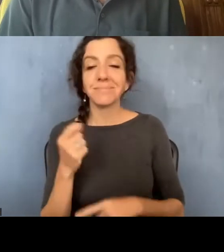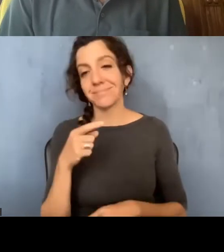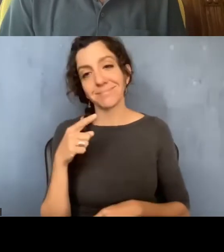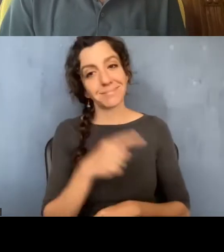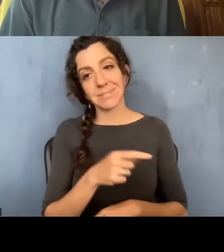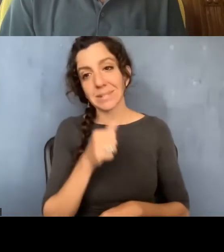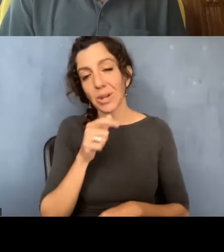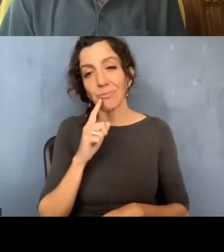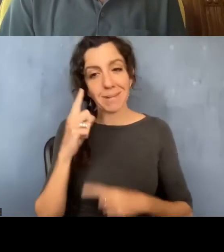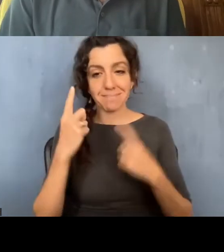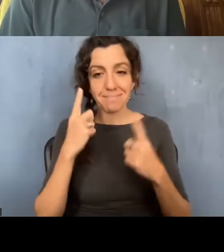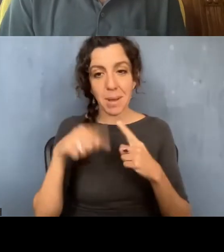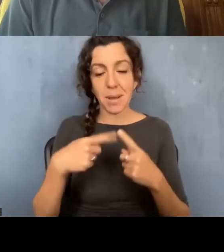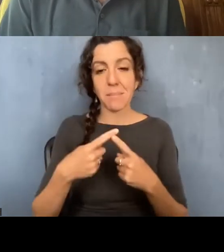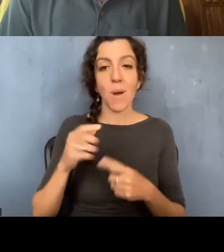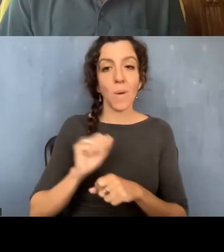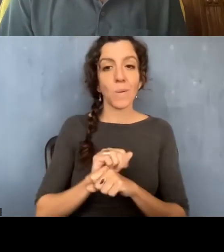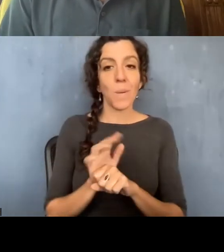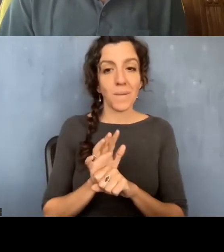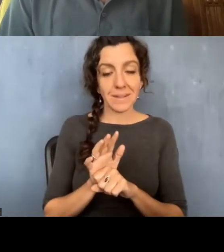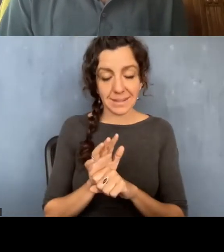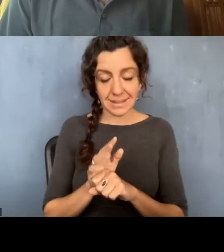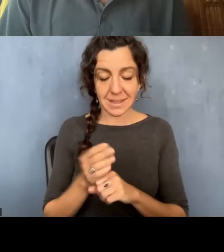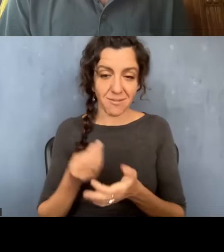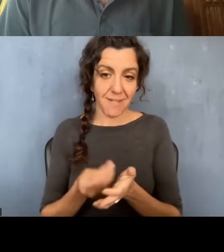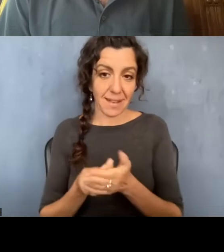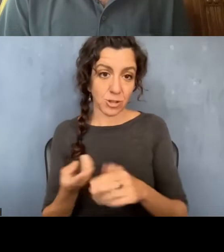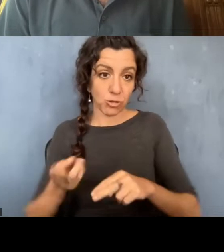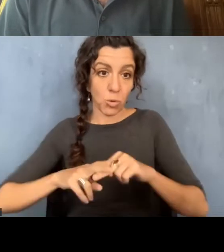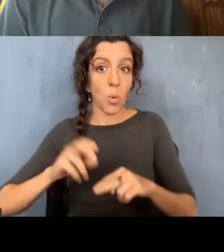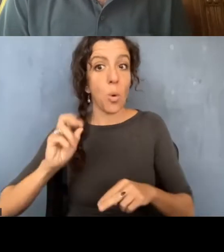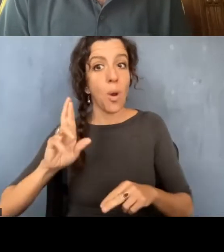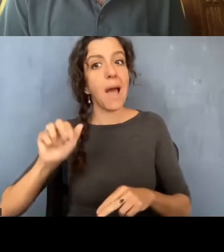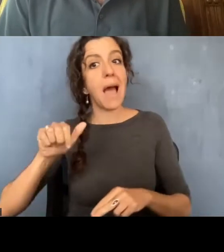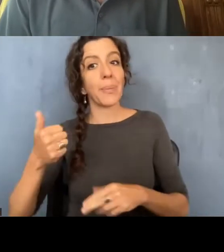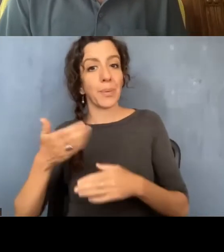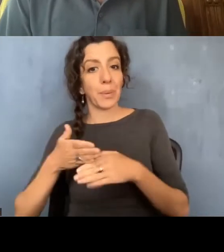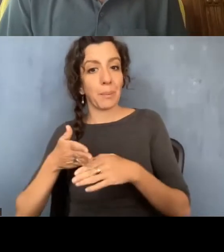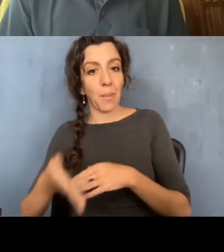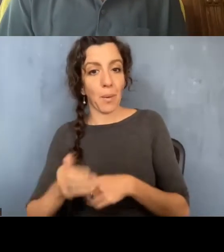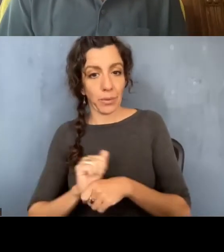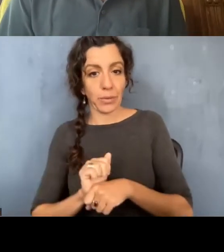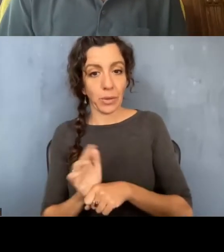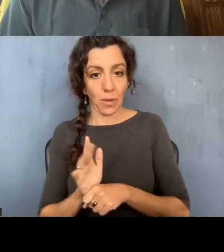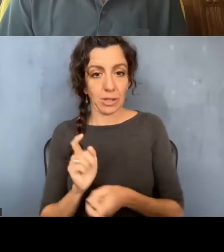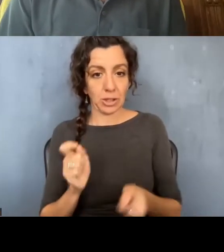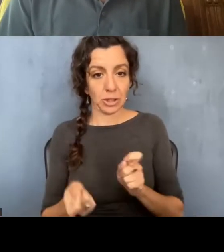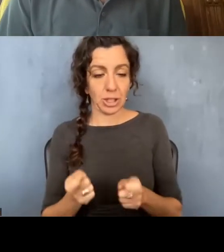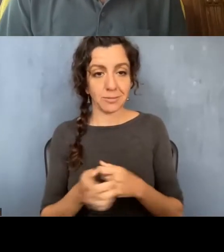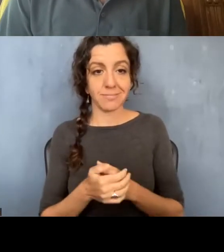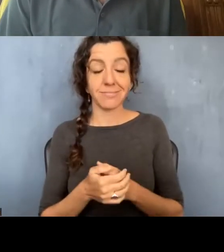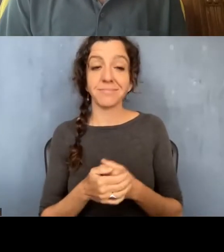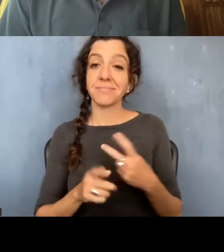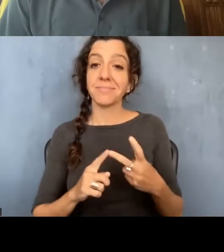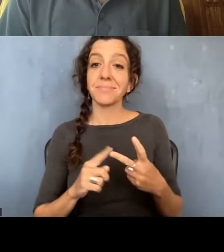for COVID-19 funding increases or any other post-COVID changes. And secondly, the funding formulas